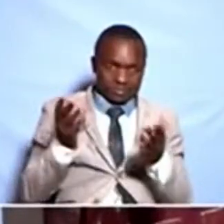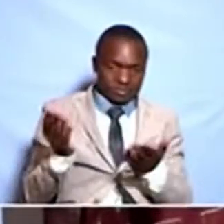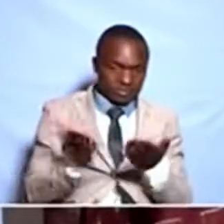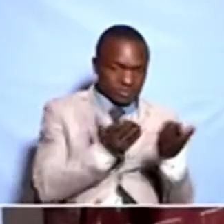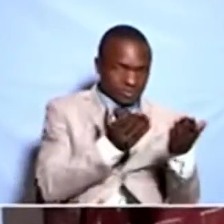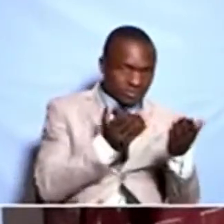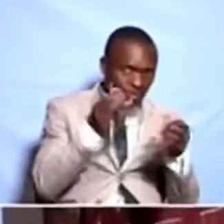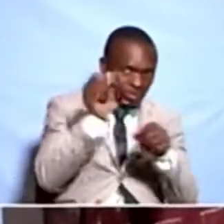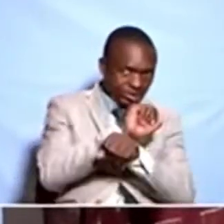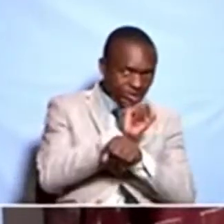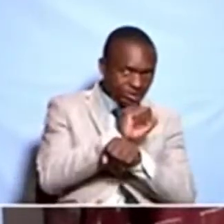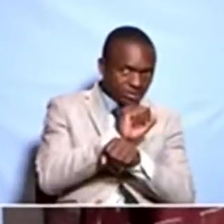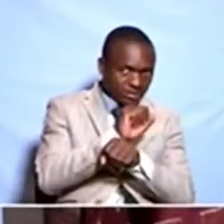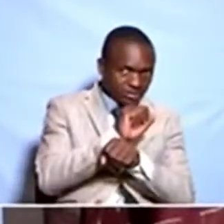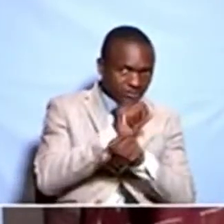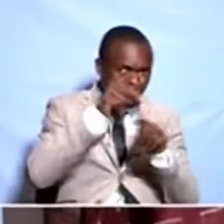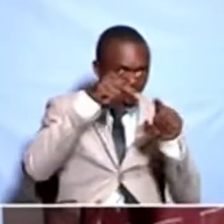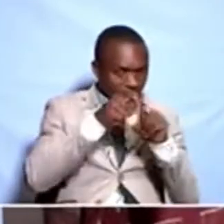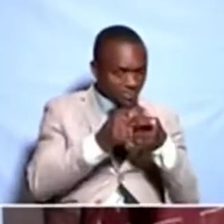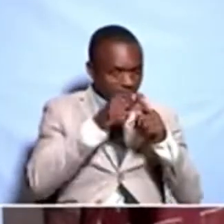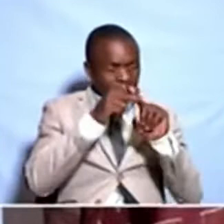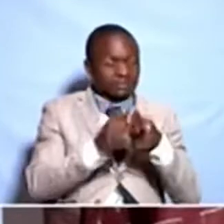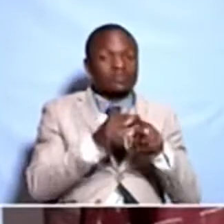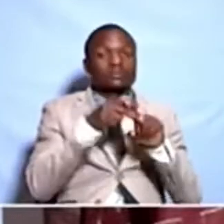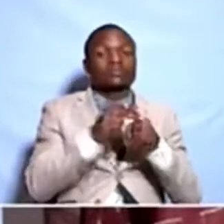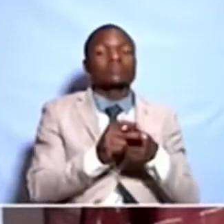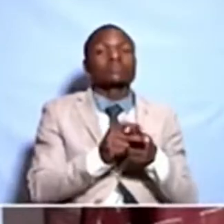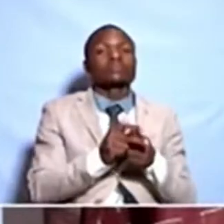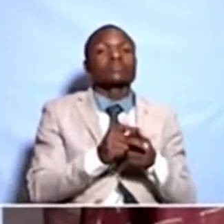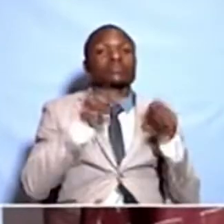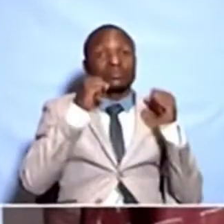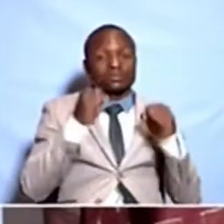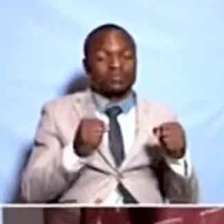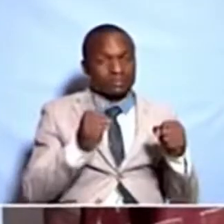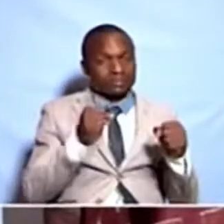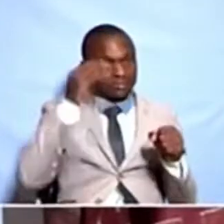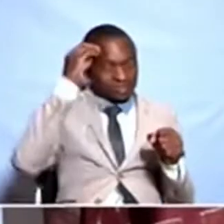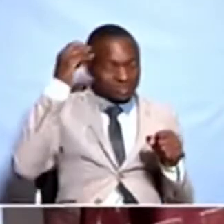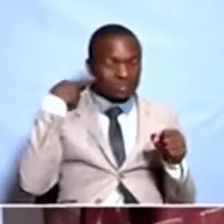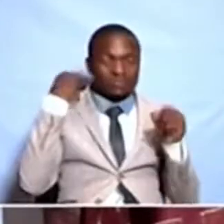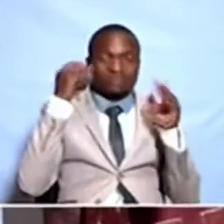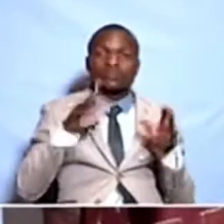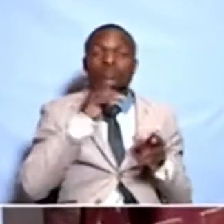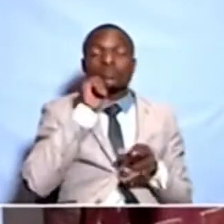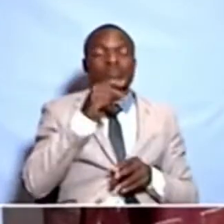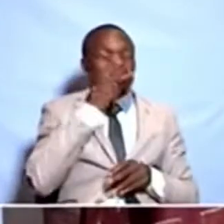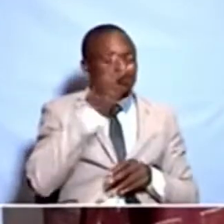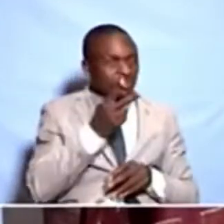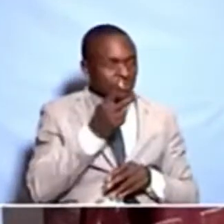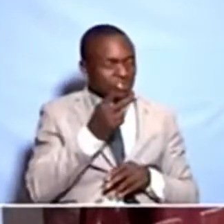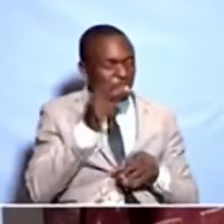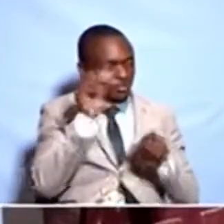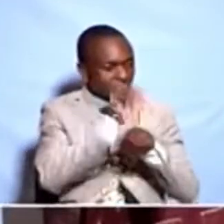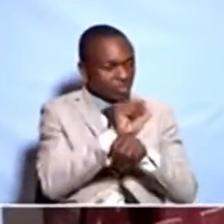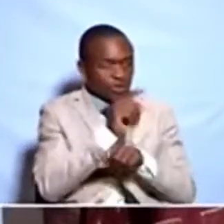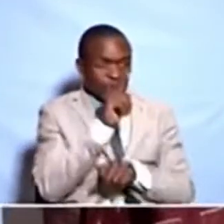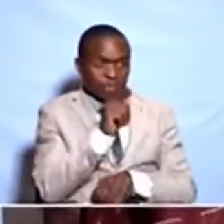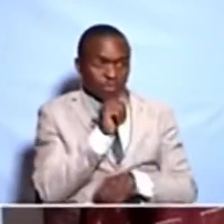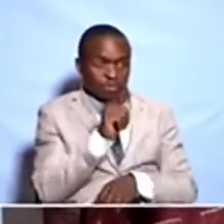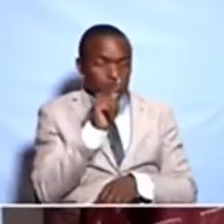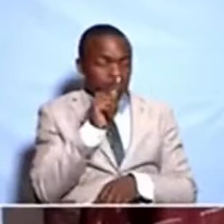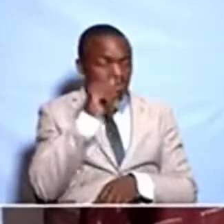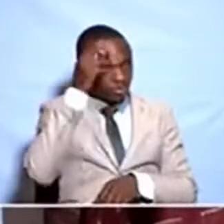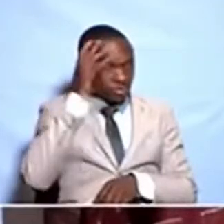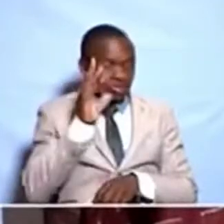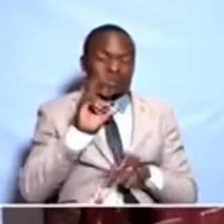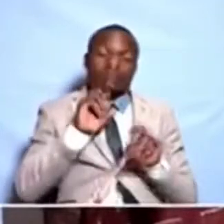fitness. So as you take your vehicle for fitness, the officers will not just look at the vehicle and they say, oh, the tires, they are okay,